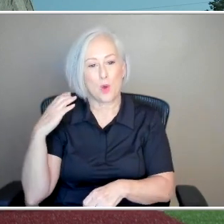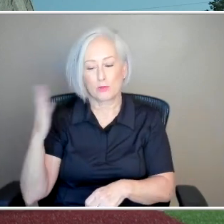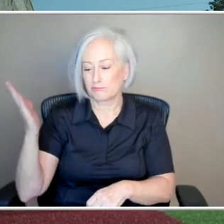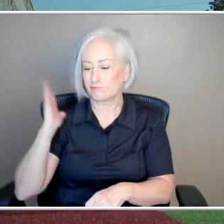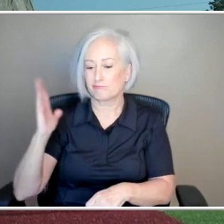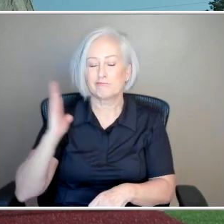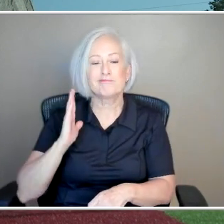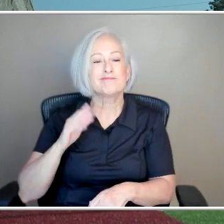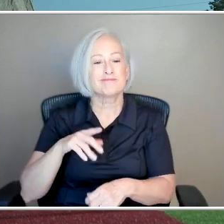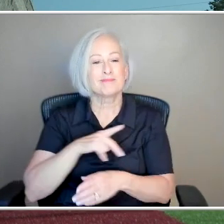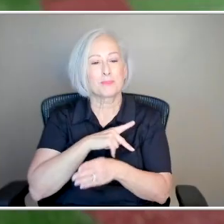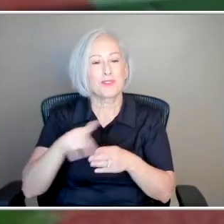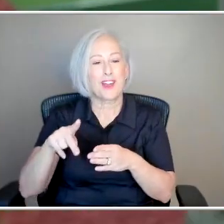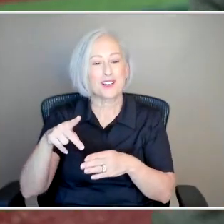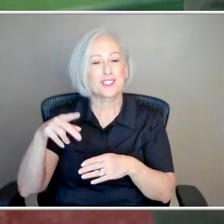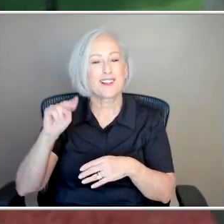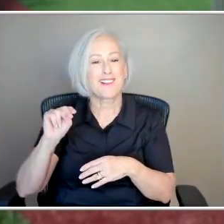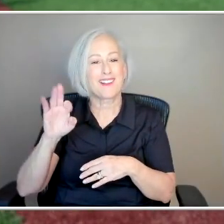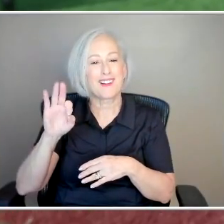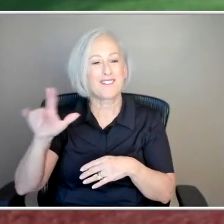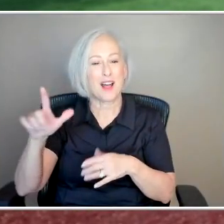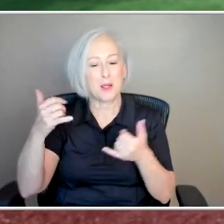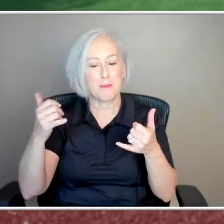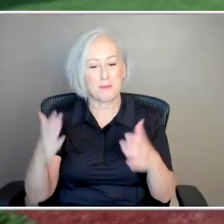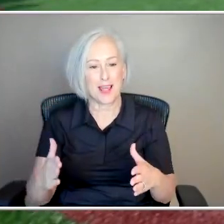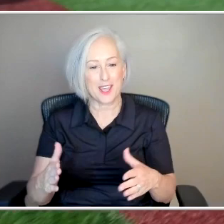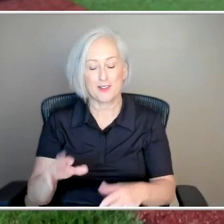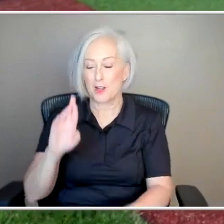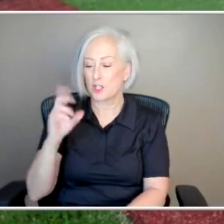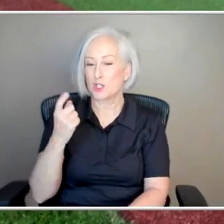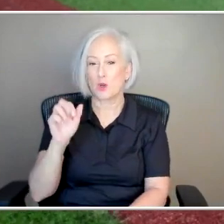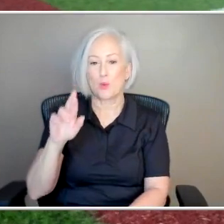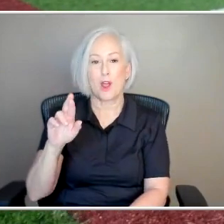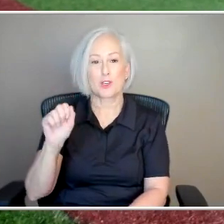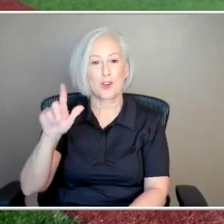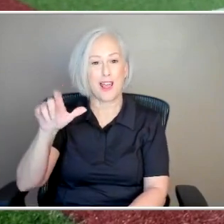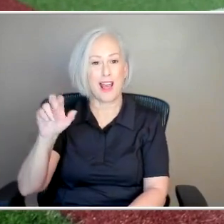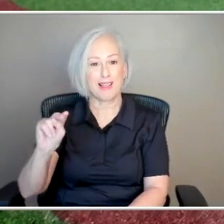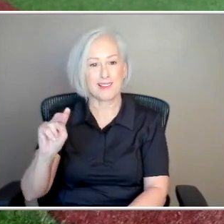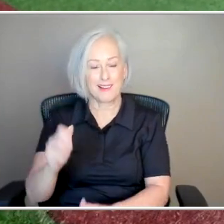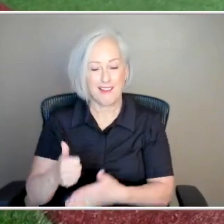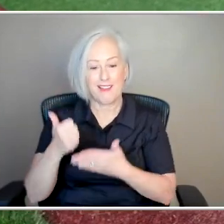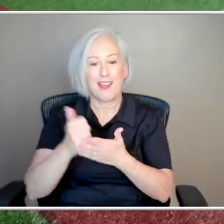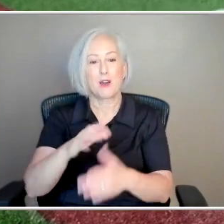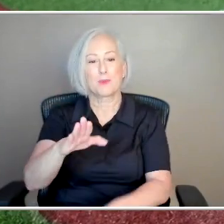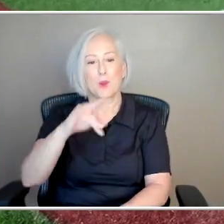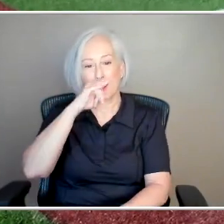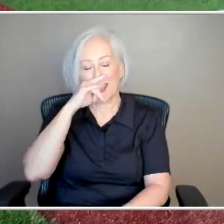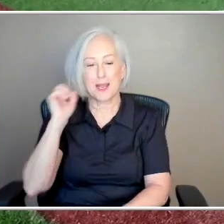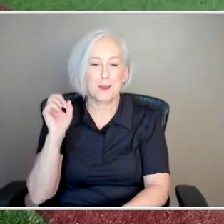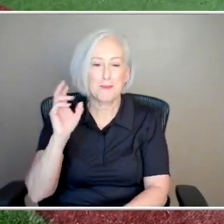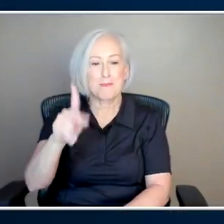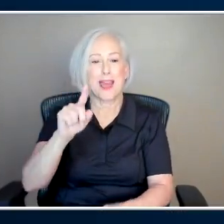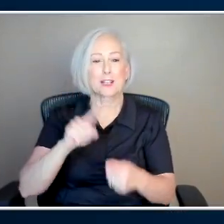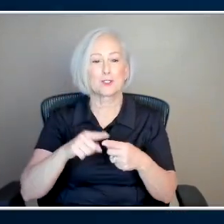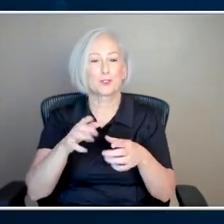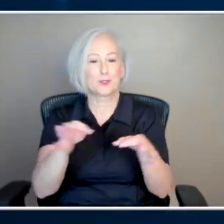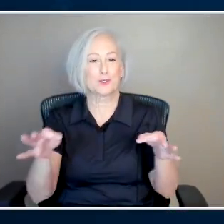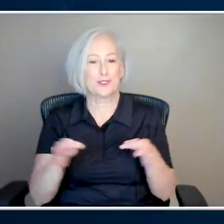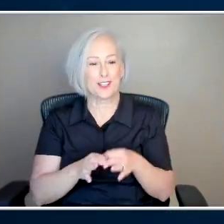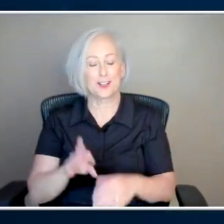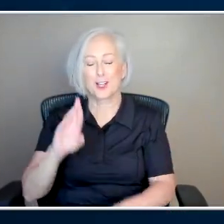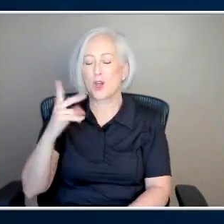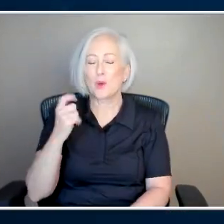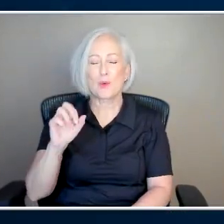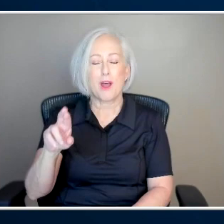nice to know that Roger Allen is helping your kid get back to the field. Absolutely, Roger's been wonderful. I mean, he's